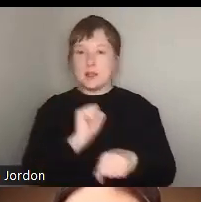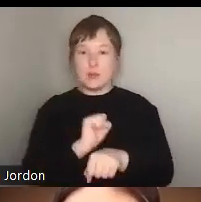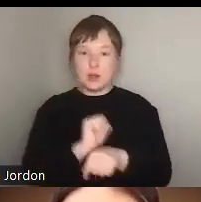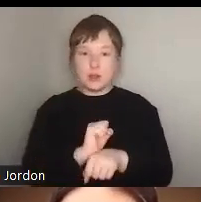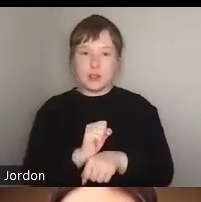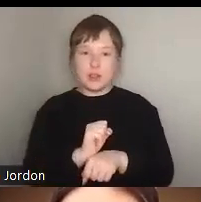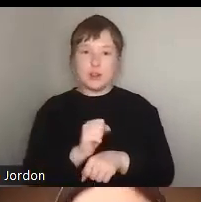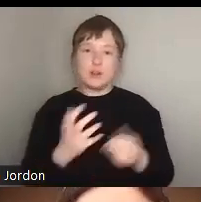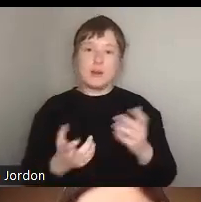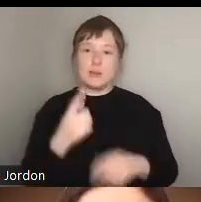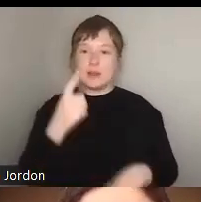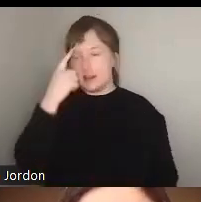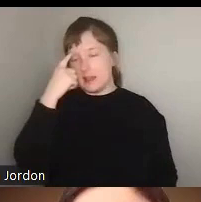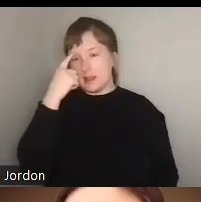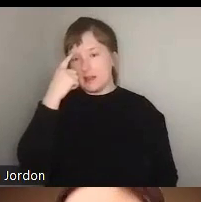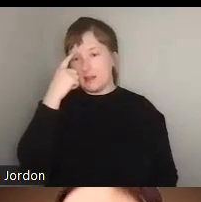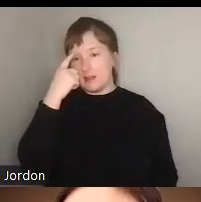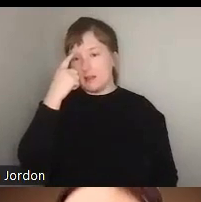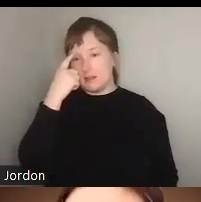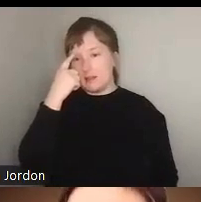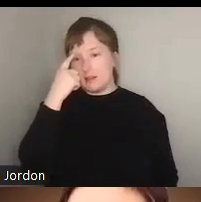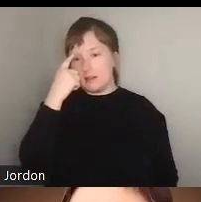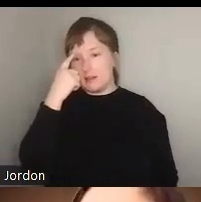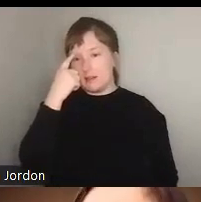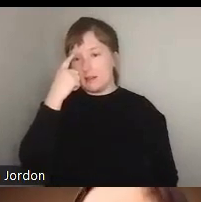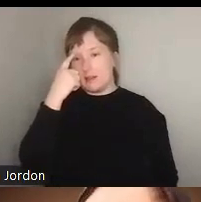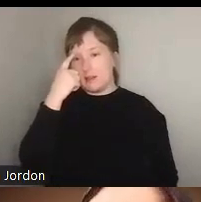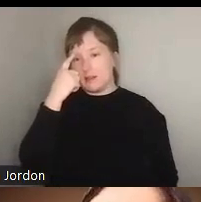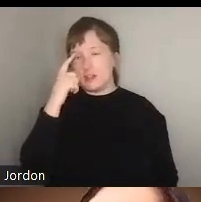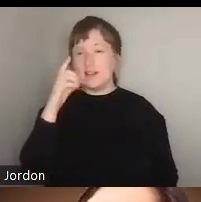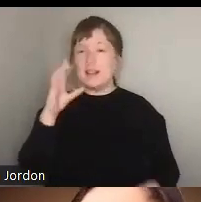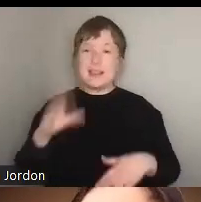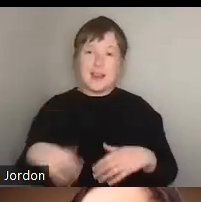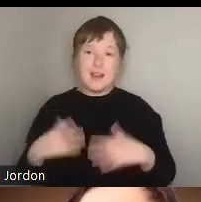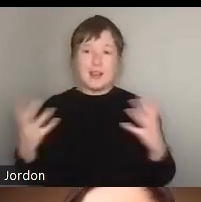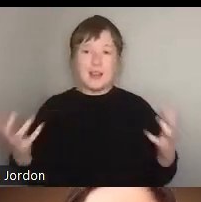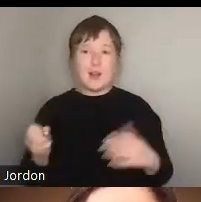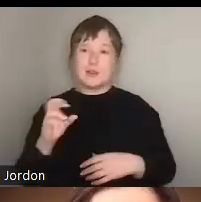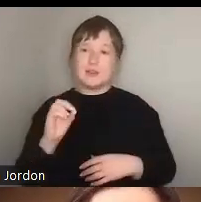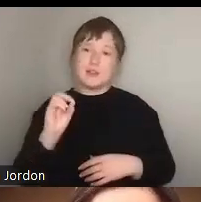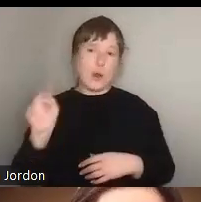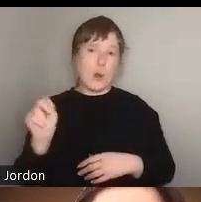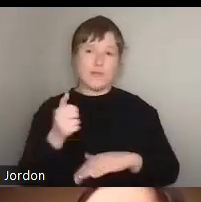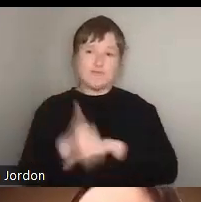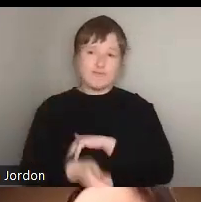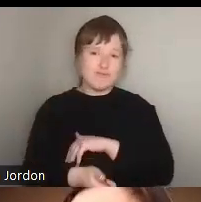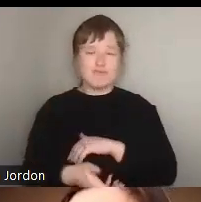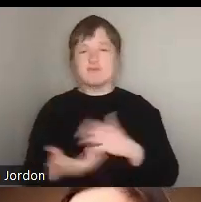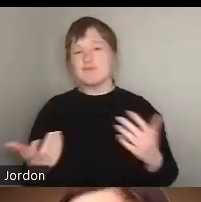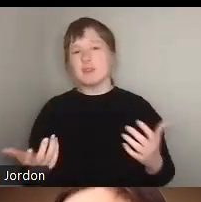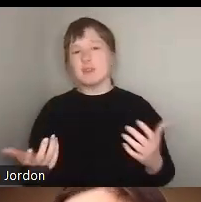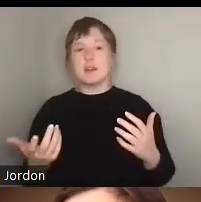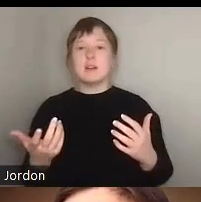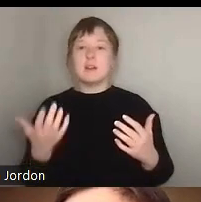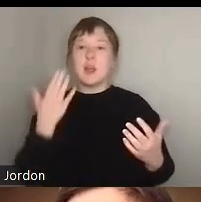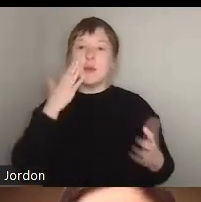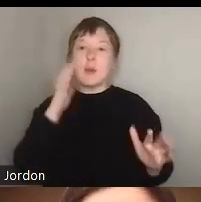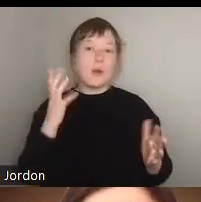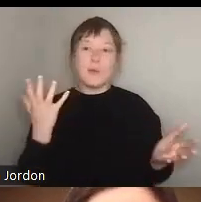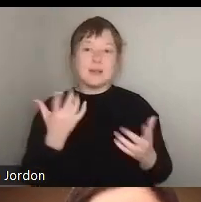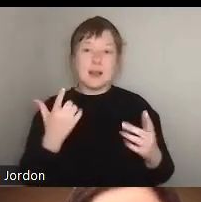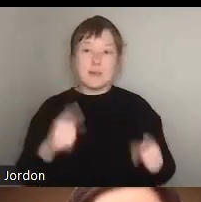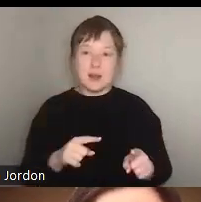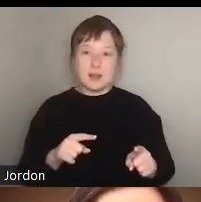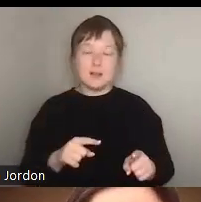that somebody, is just tardy a lot, or that it's their own fault. You really don't know what is going on. This